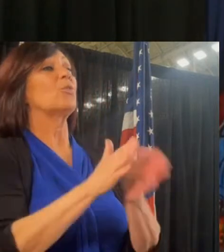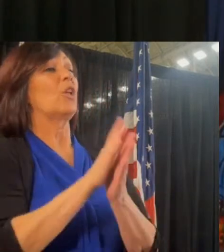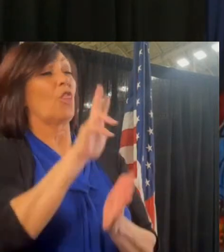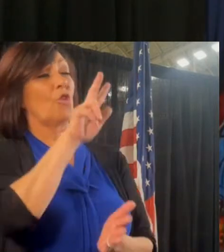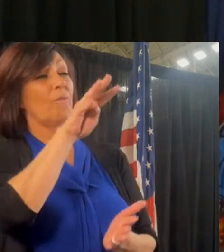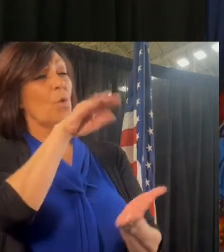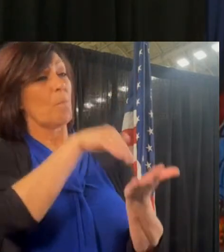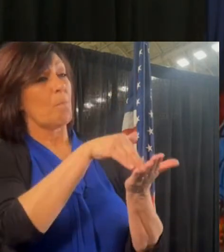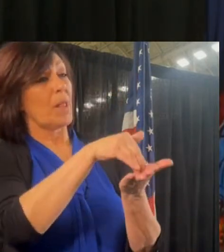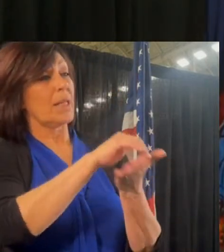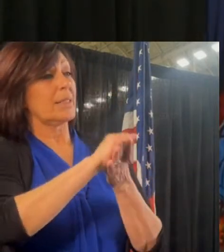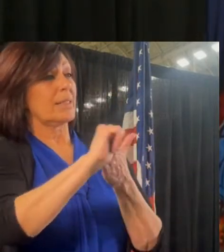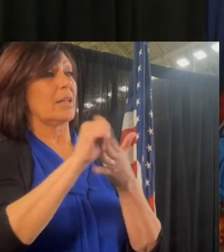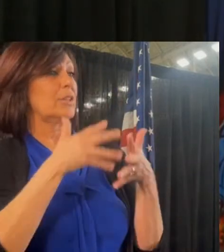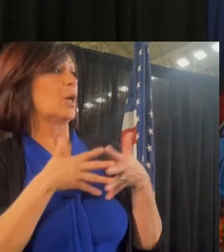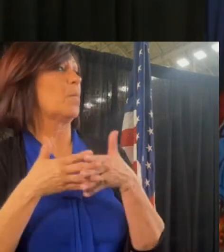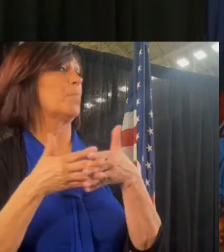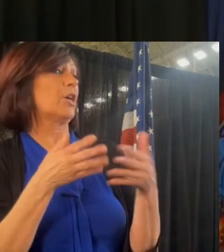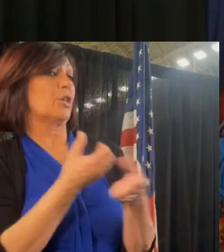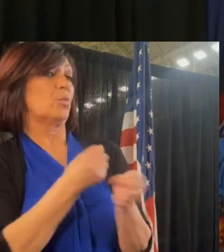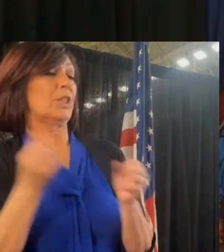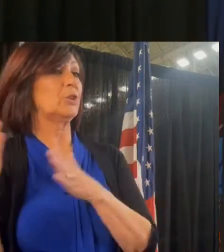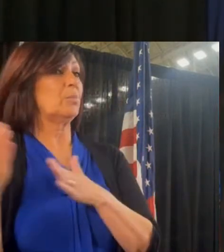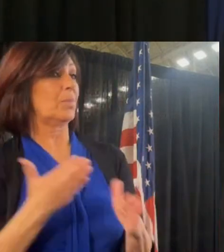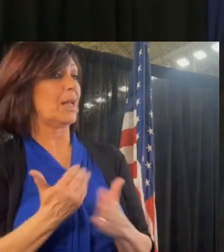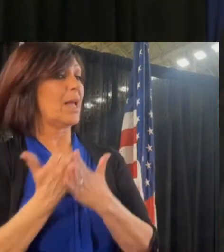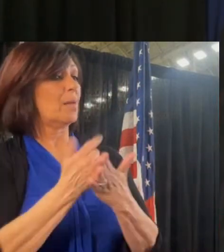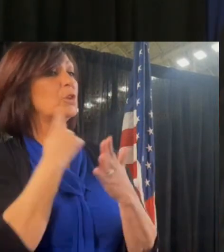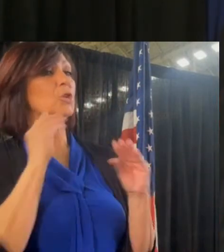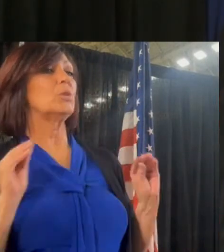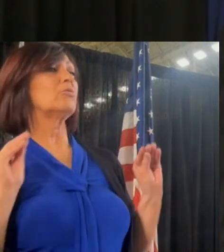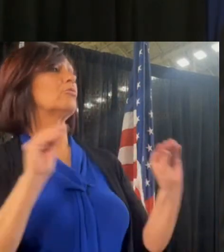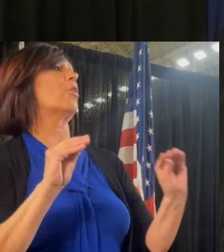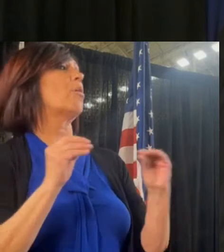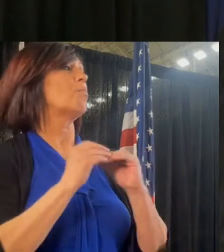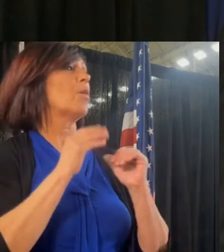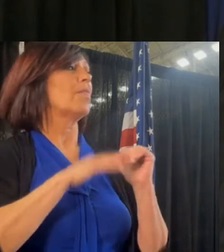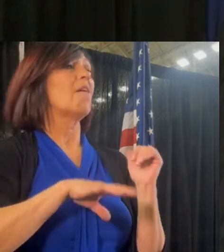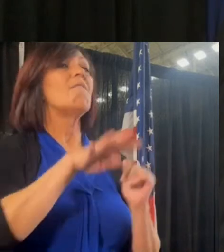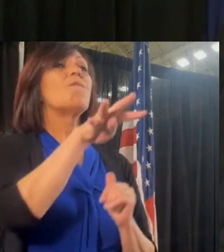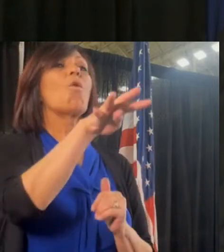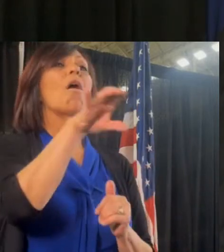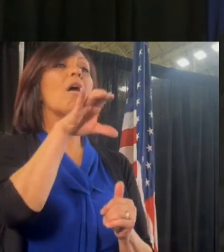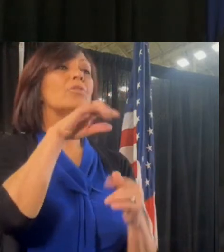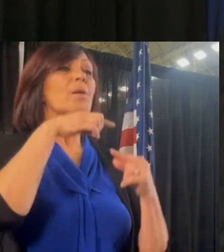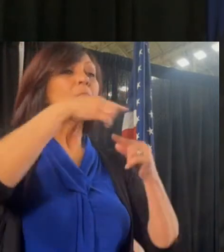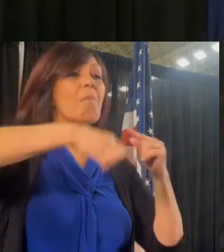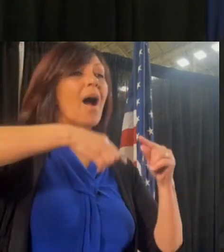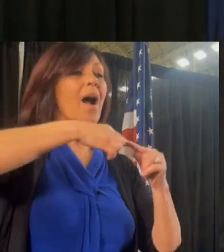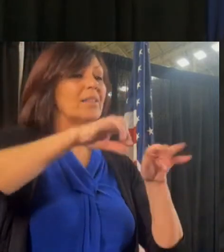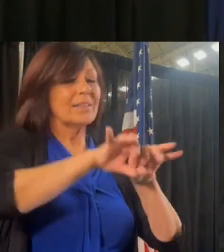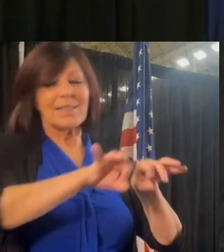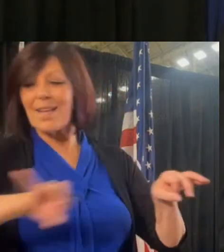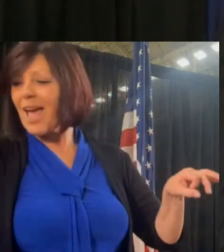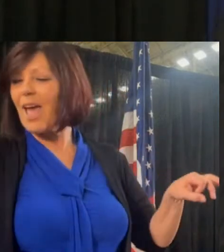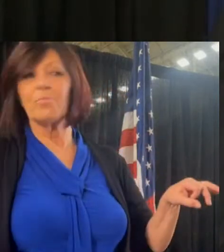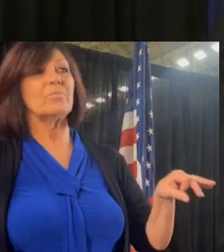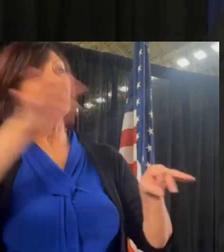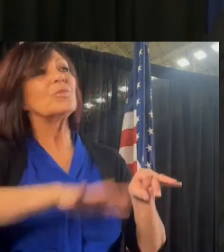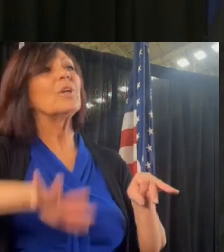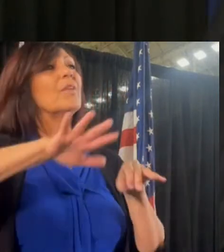million of American Rescue Plan assistance to install more than 400 miles of fiber optic lines